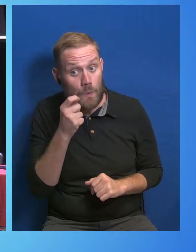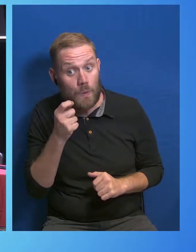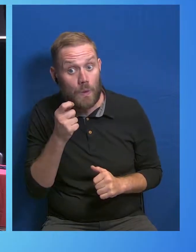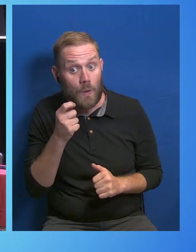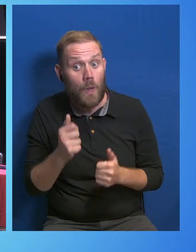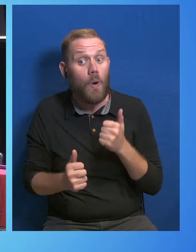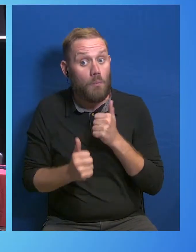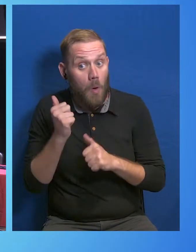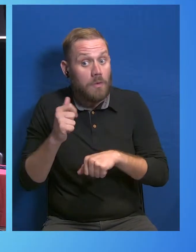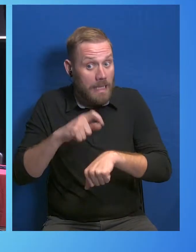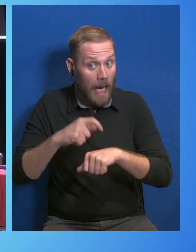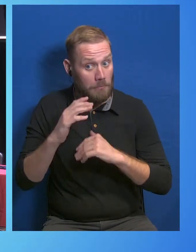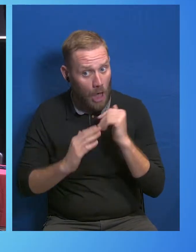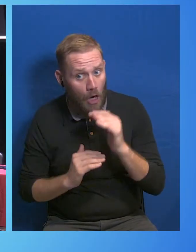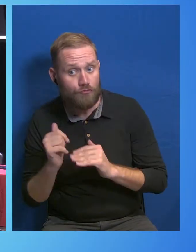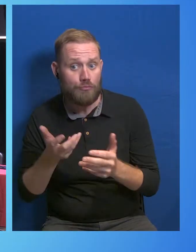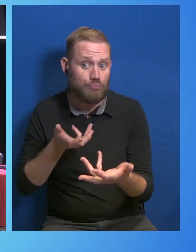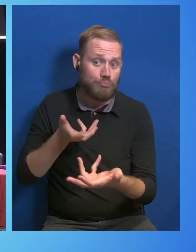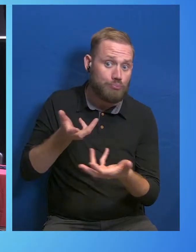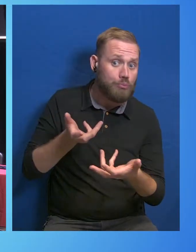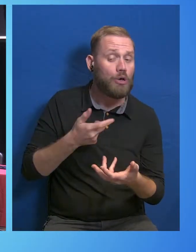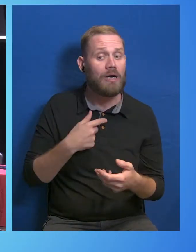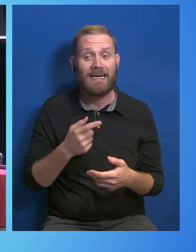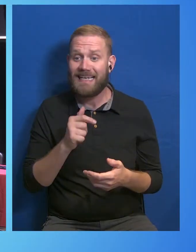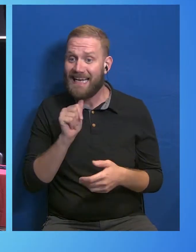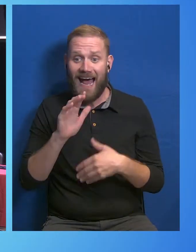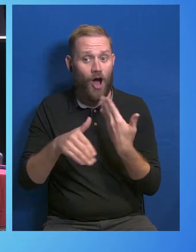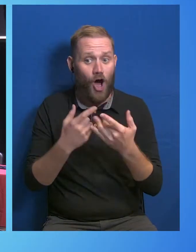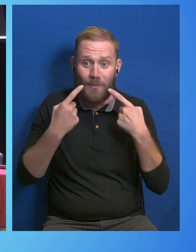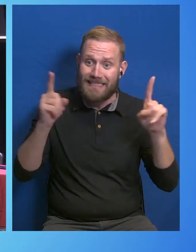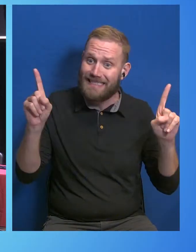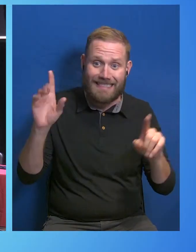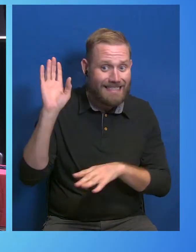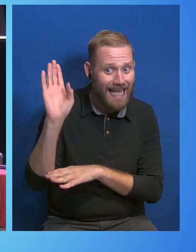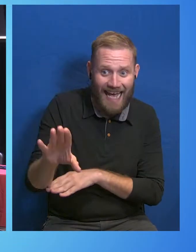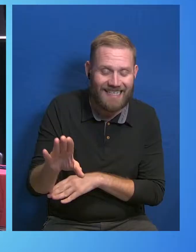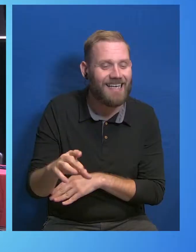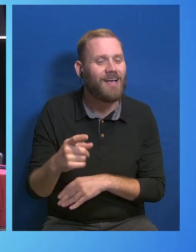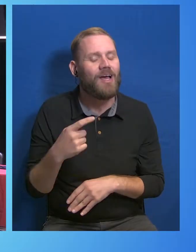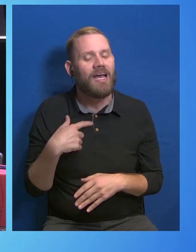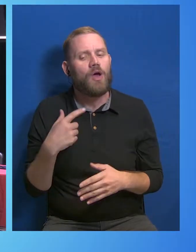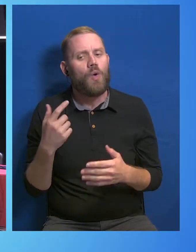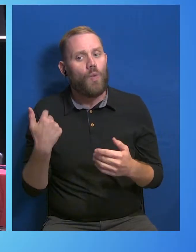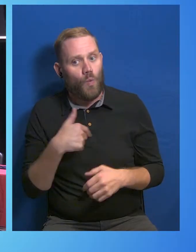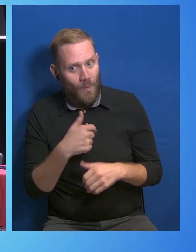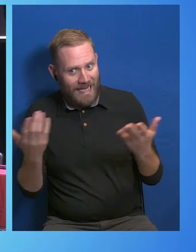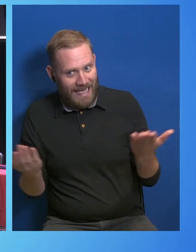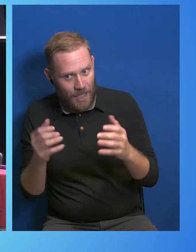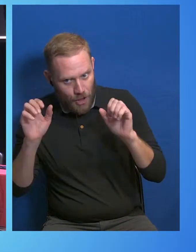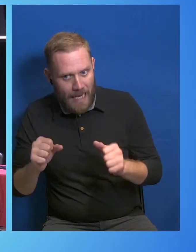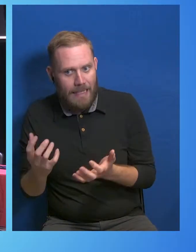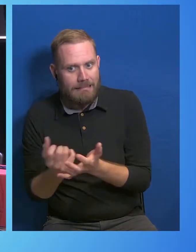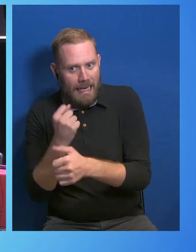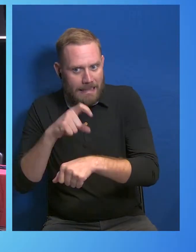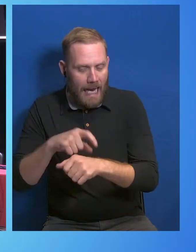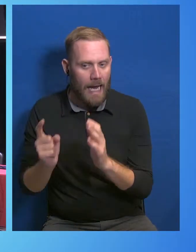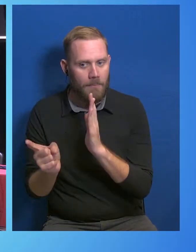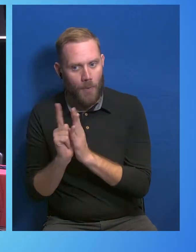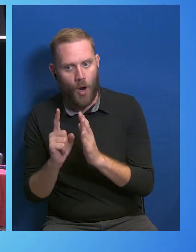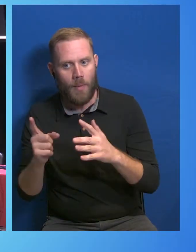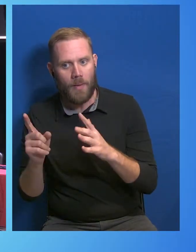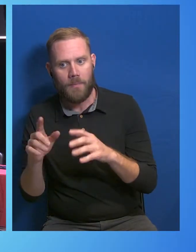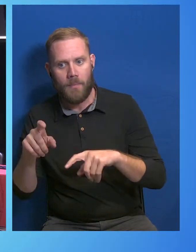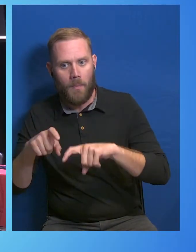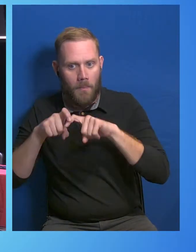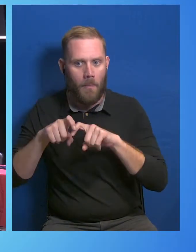it's comfortable, it doesn't work every time. And for us, we can take a few minutes and wait for a pause in this. But out there, they